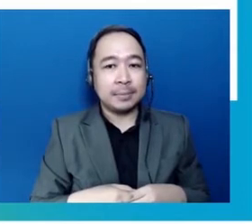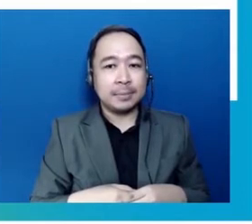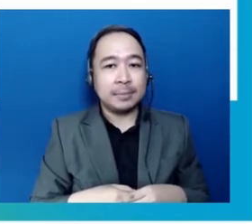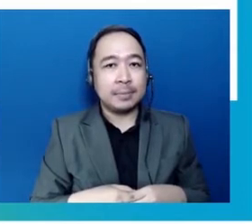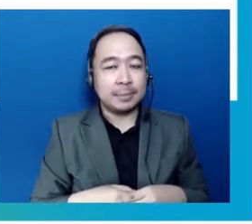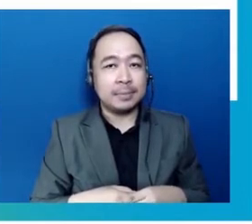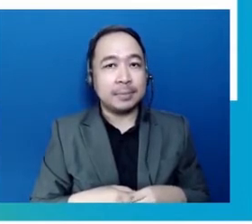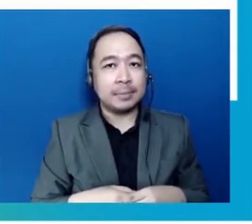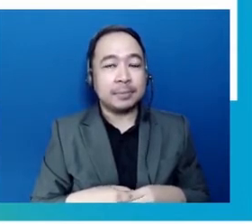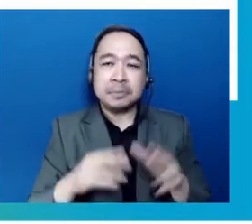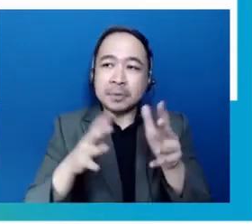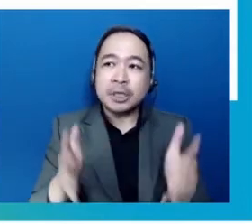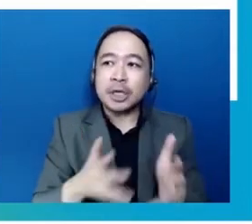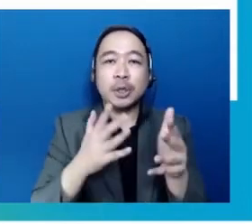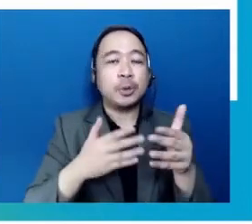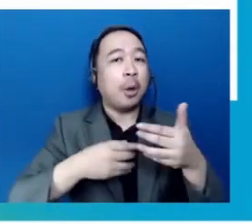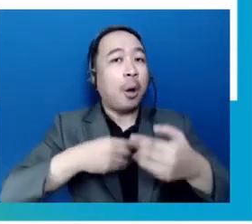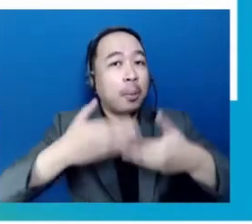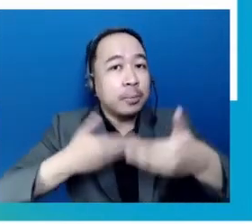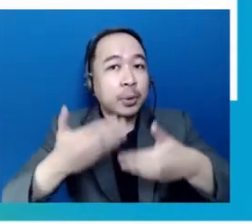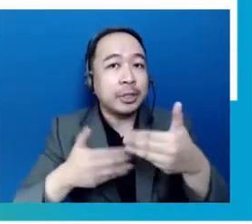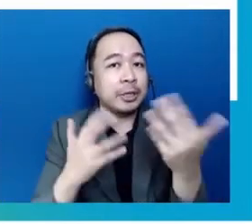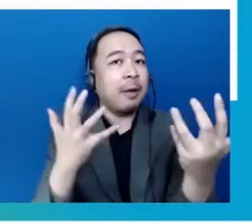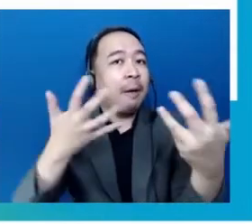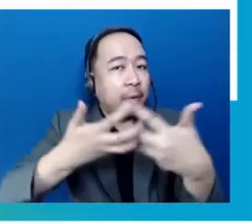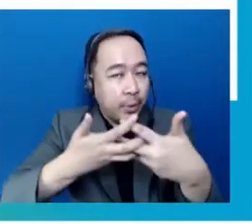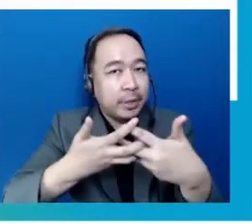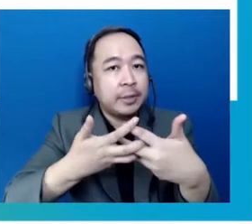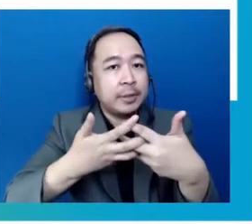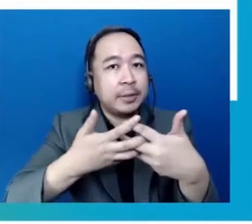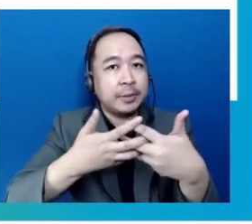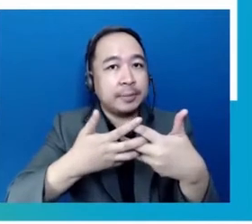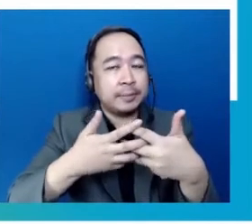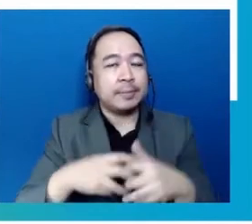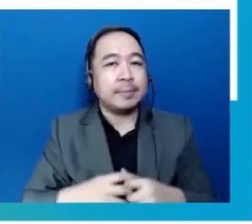That will enable our operations to align with the goals.